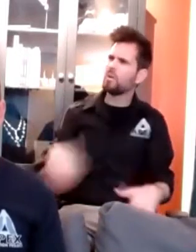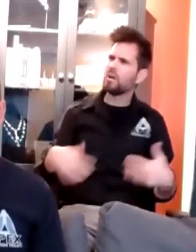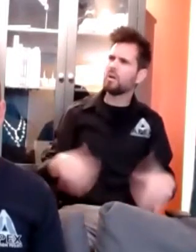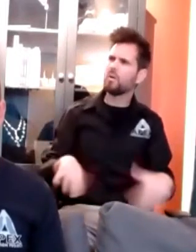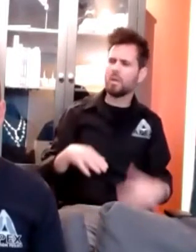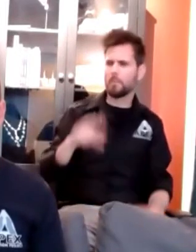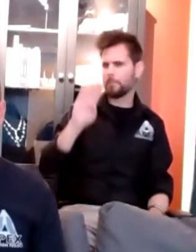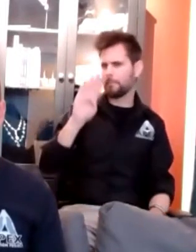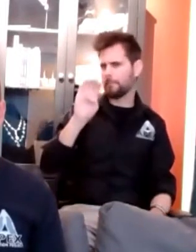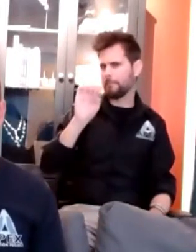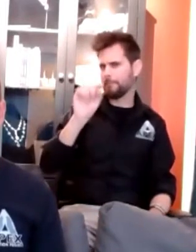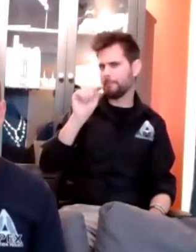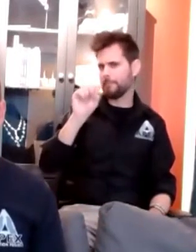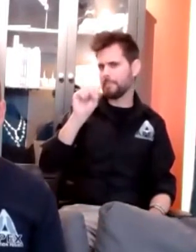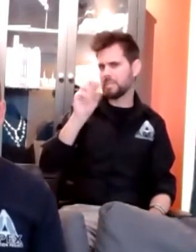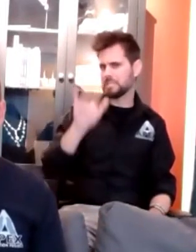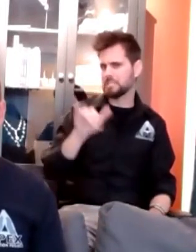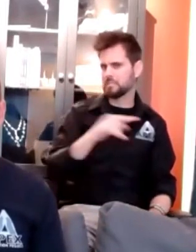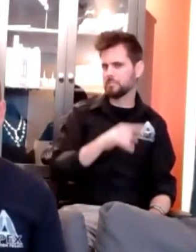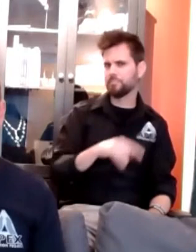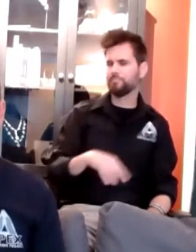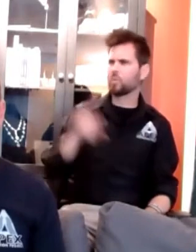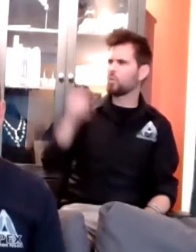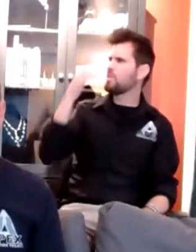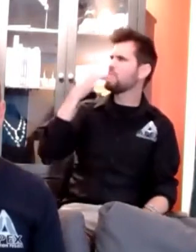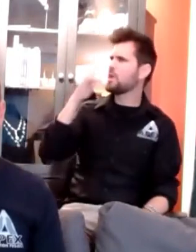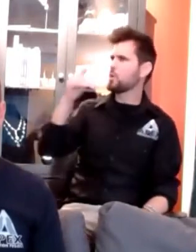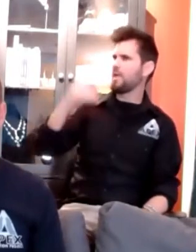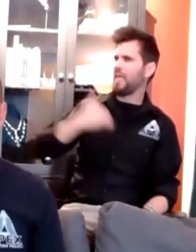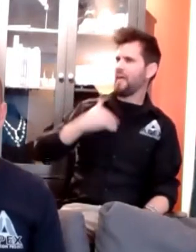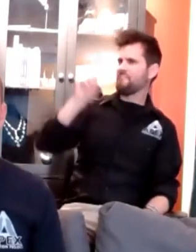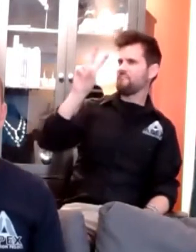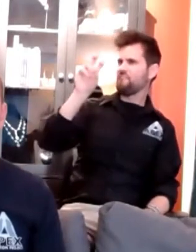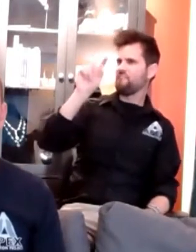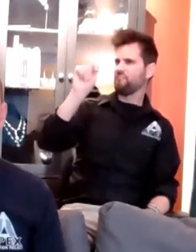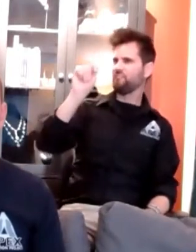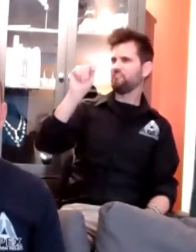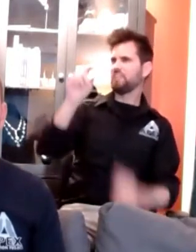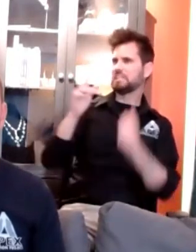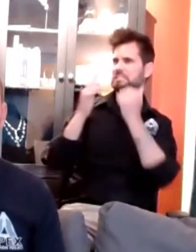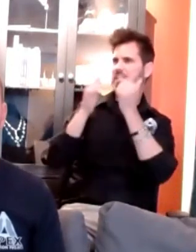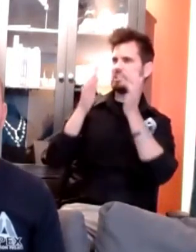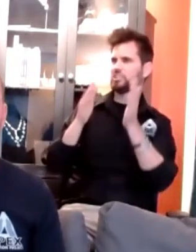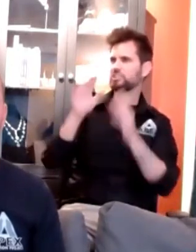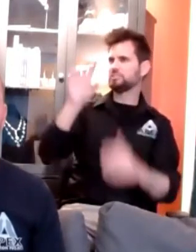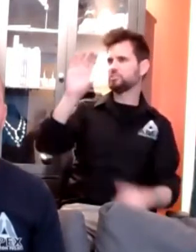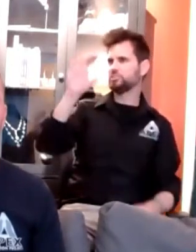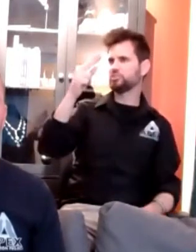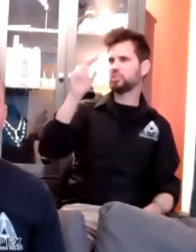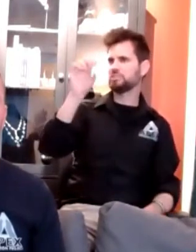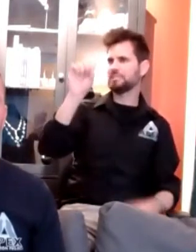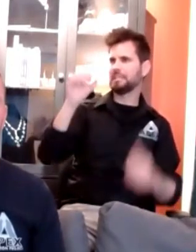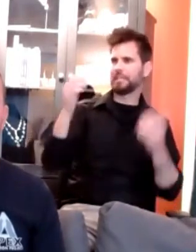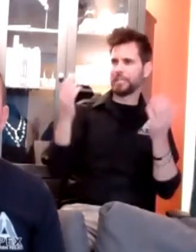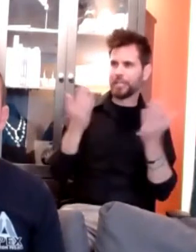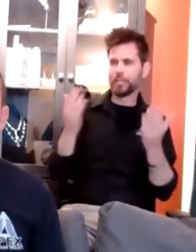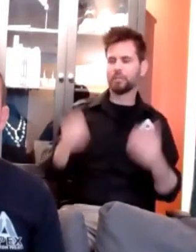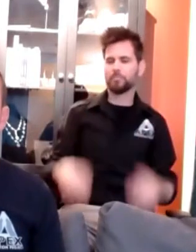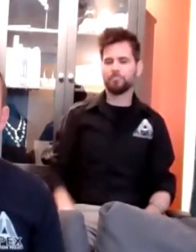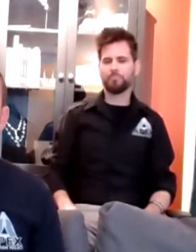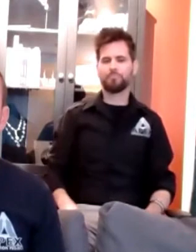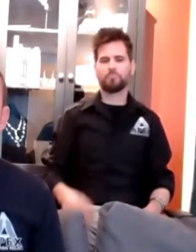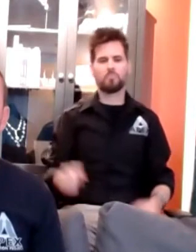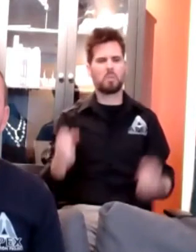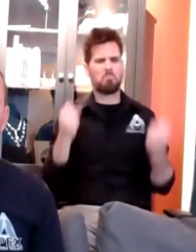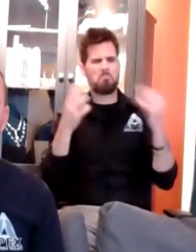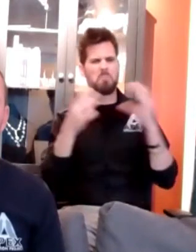with her expertise. We're getting lots of amazing comments again. Hello, everyone. So good to see you, that sort of thing. As you know, we're going